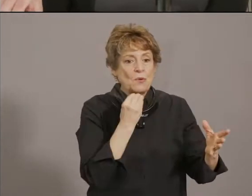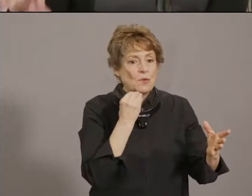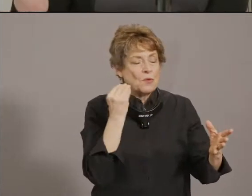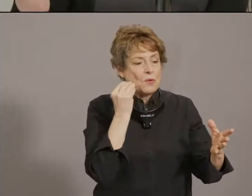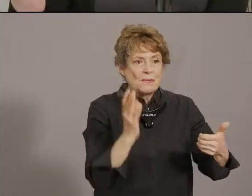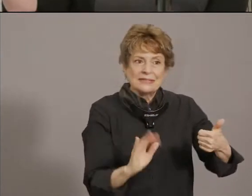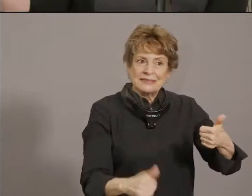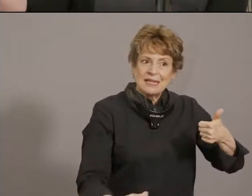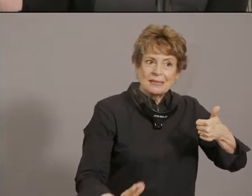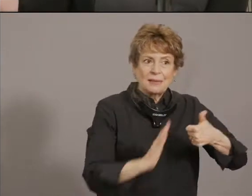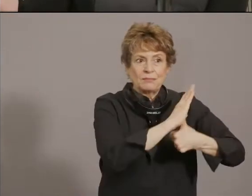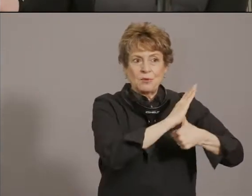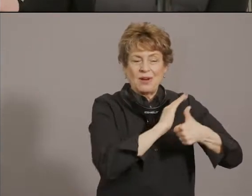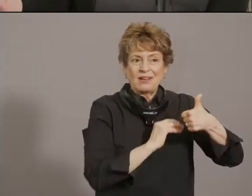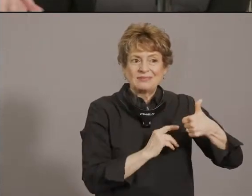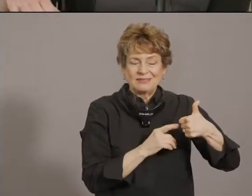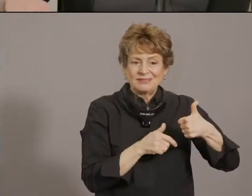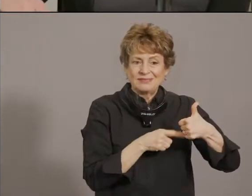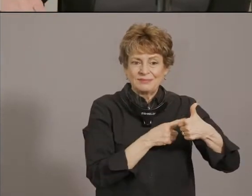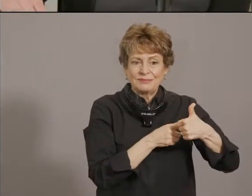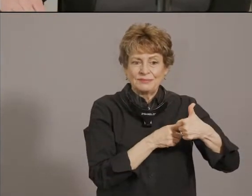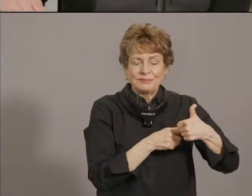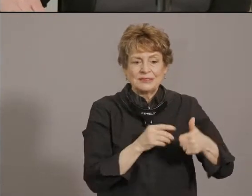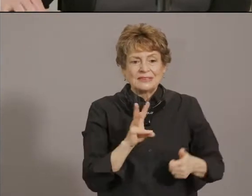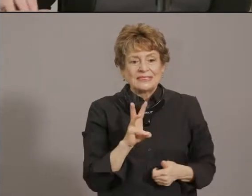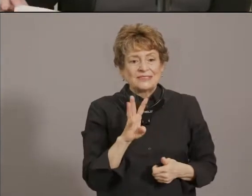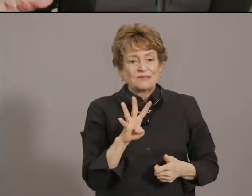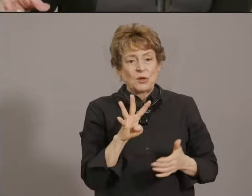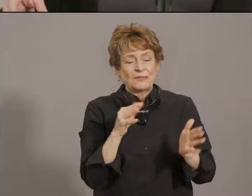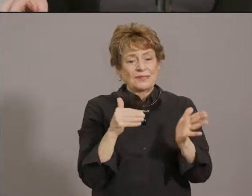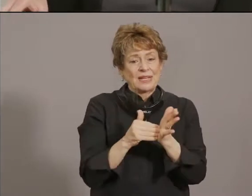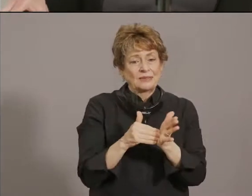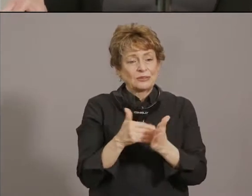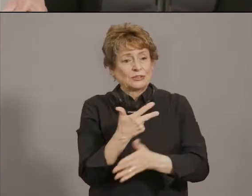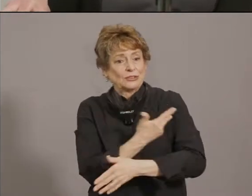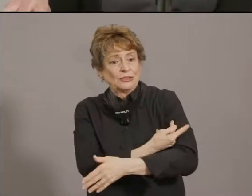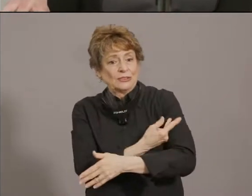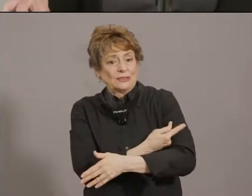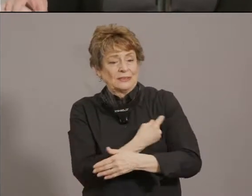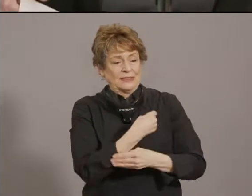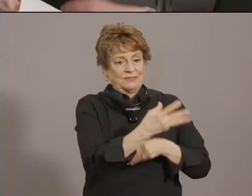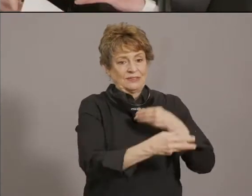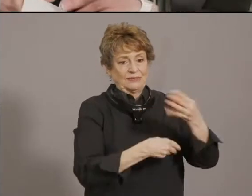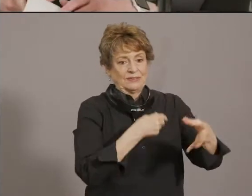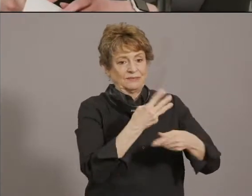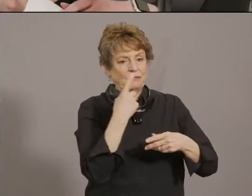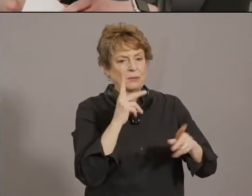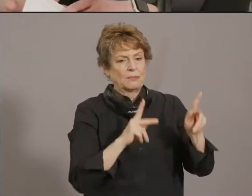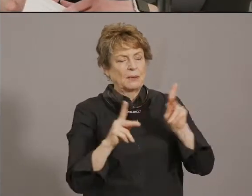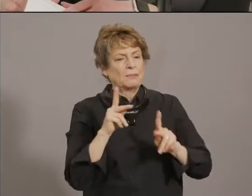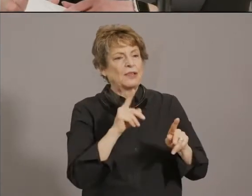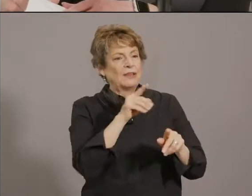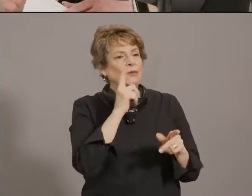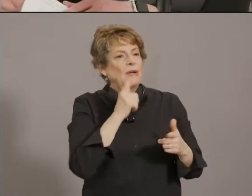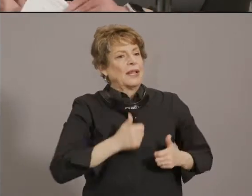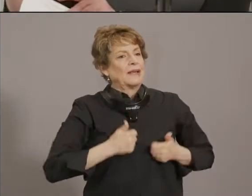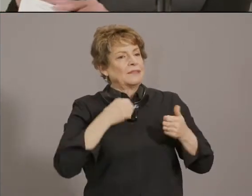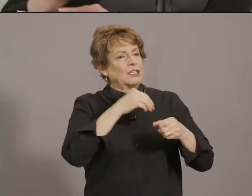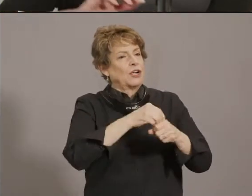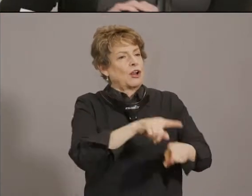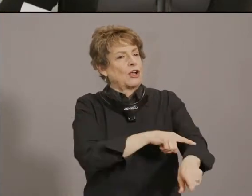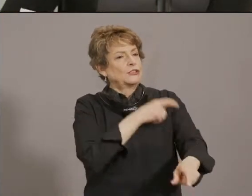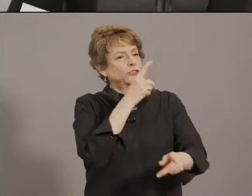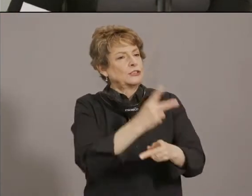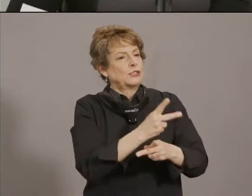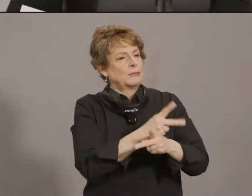64,000 shots have been administered in those facilities. We also have almost 300 pharmacies